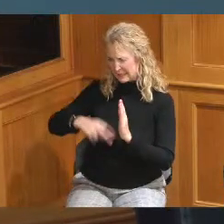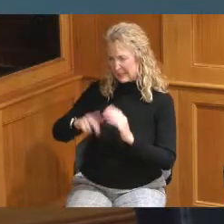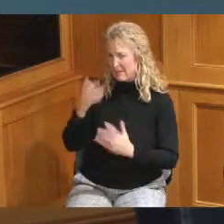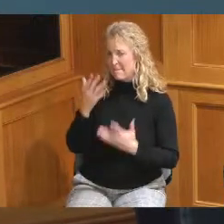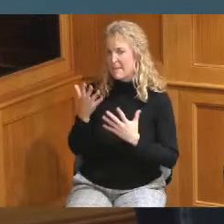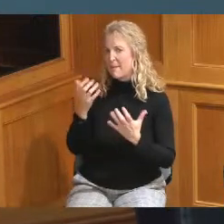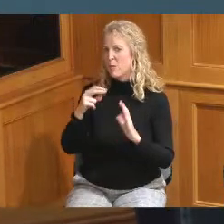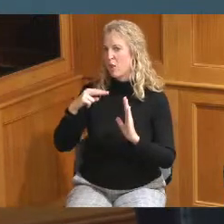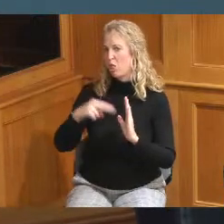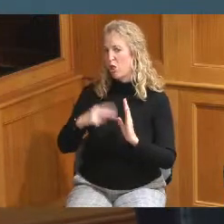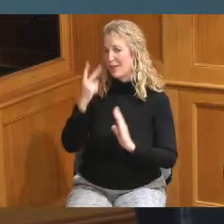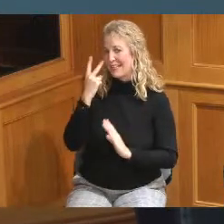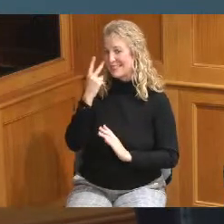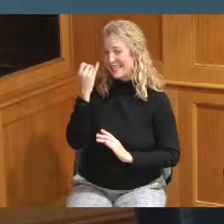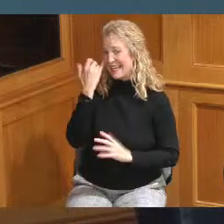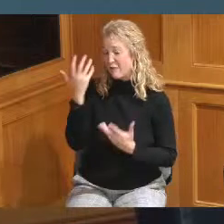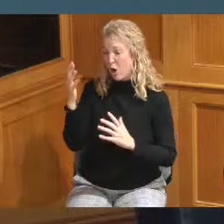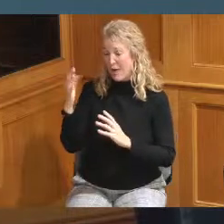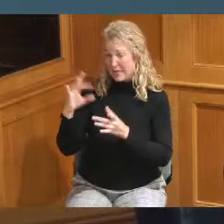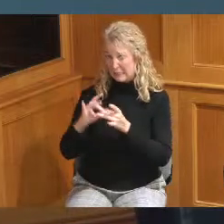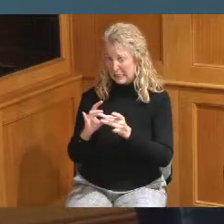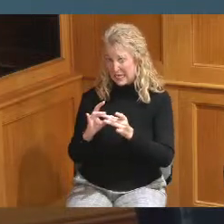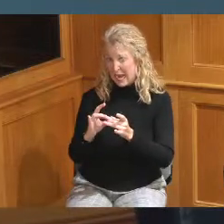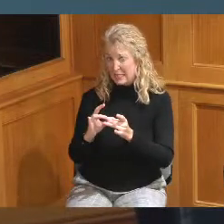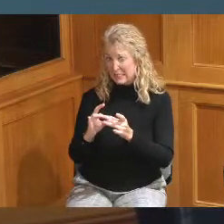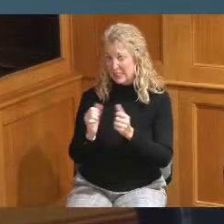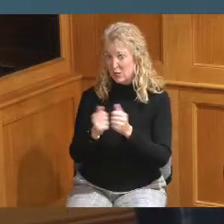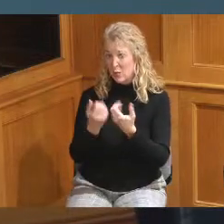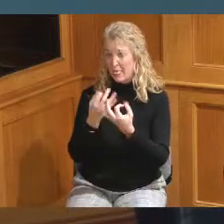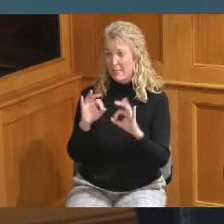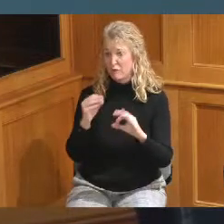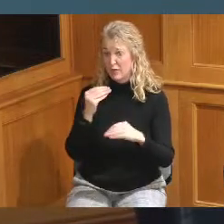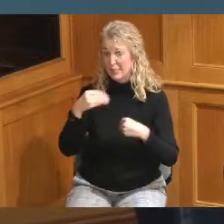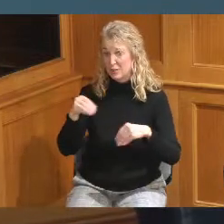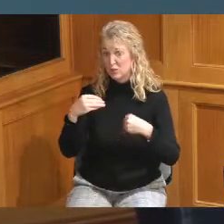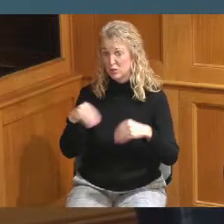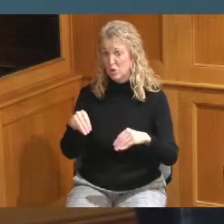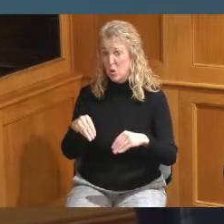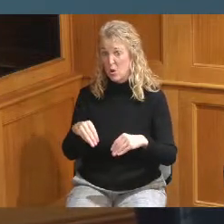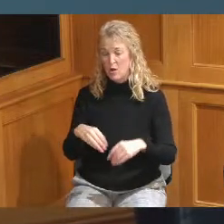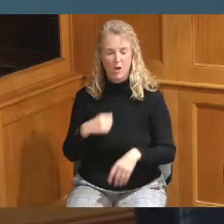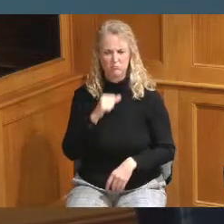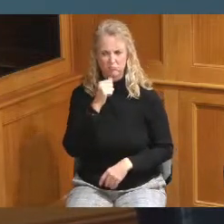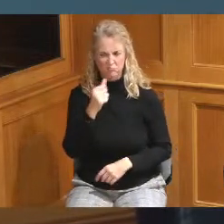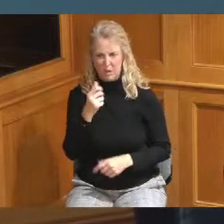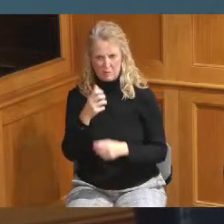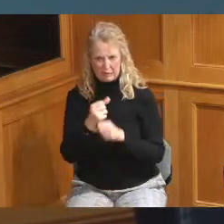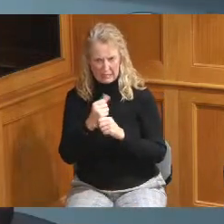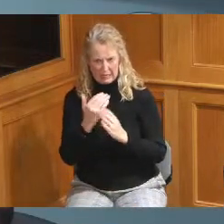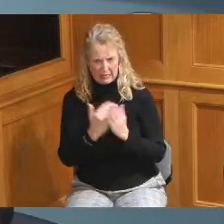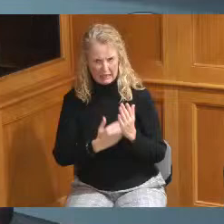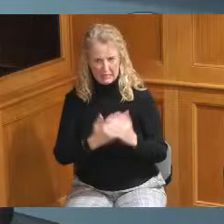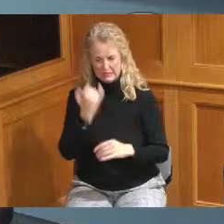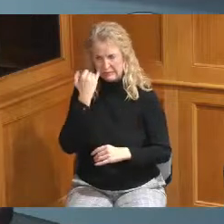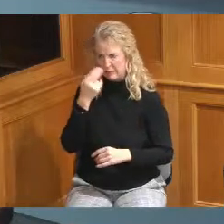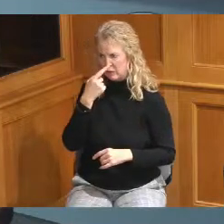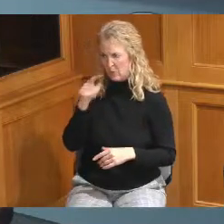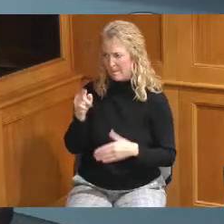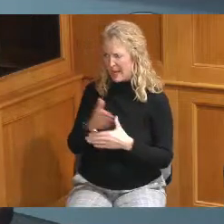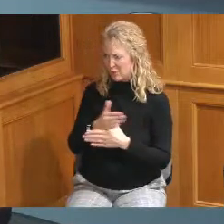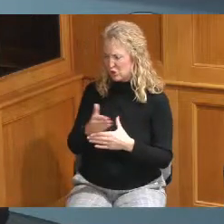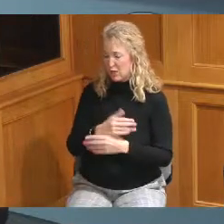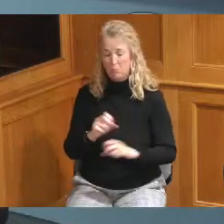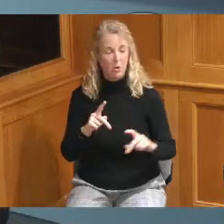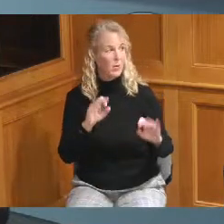you might want to look on there and see if they're listed as a partner. Yeah, if you could get, I didn't get it, but if you could get it to me. Okay. I'd look and